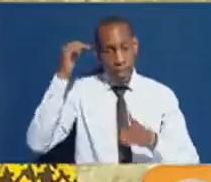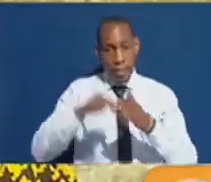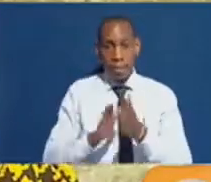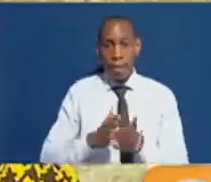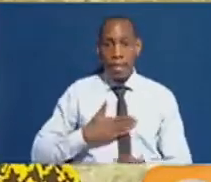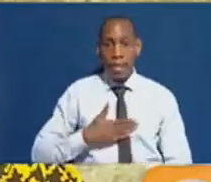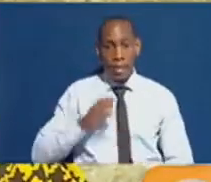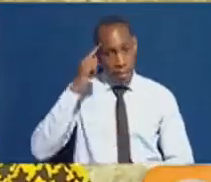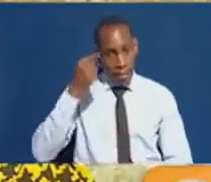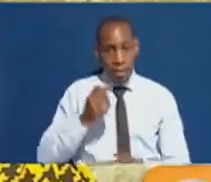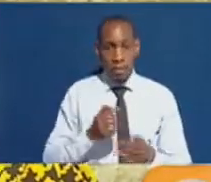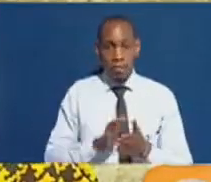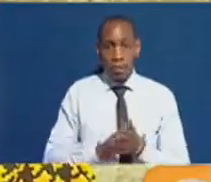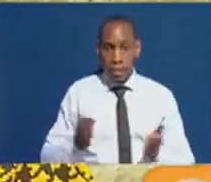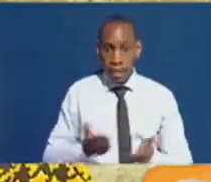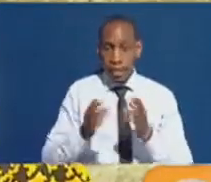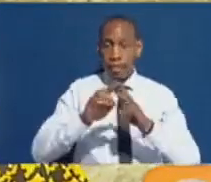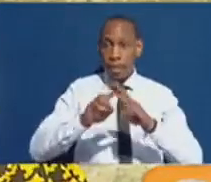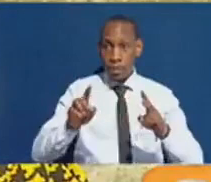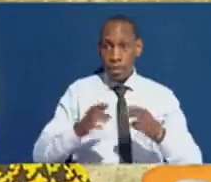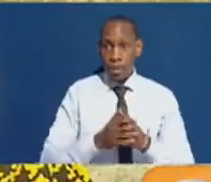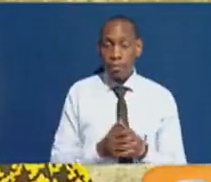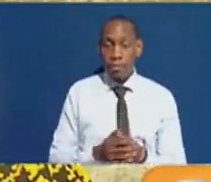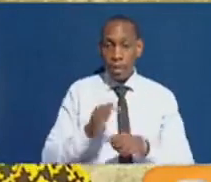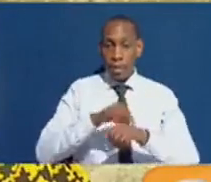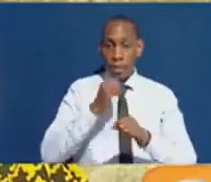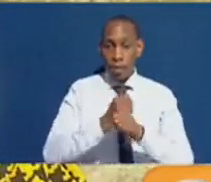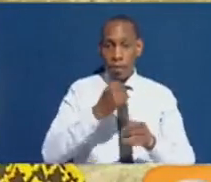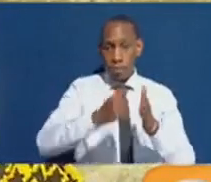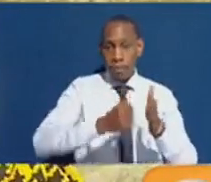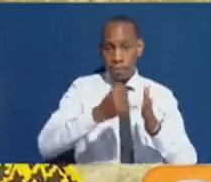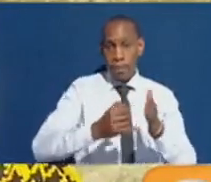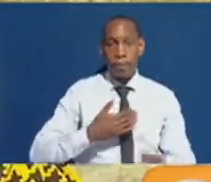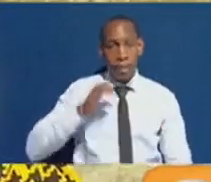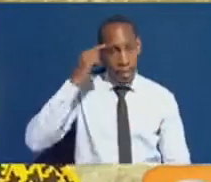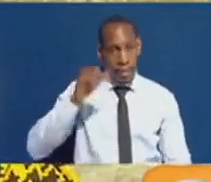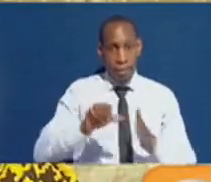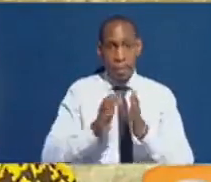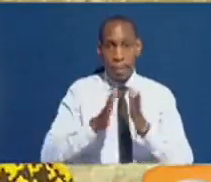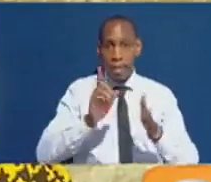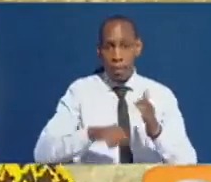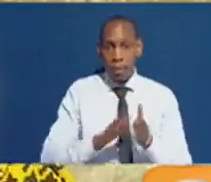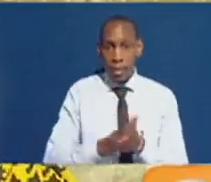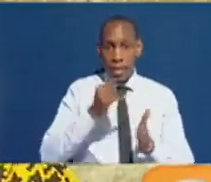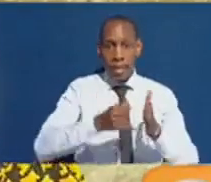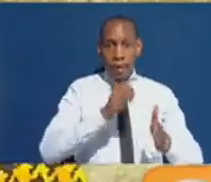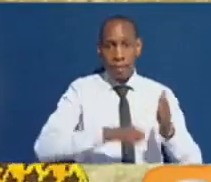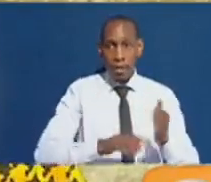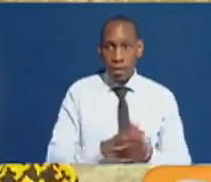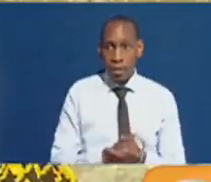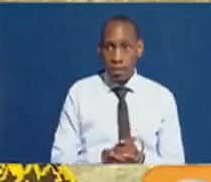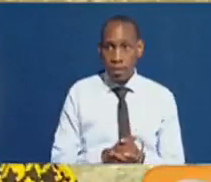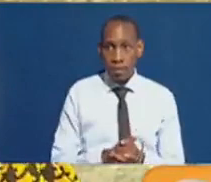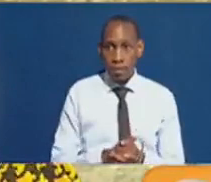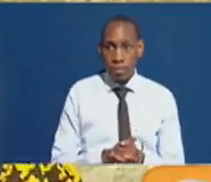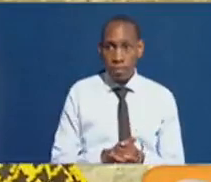should be enough push to start. When you're going into manufacturing, I think the major issue is like, where do we manufacture? Where do we find all these things?